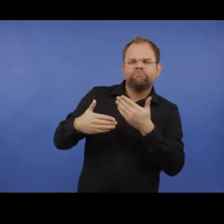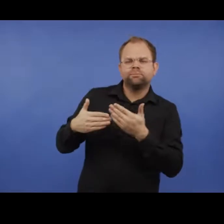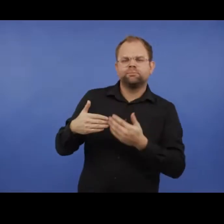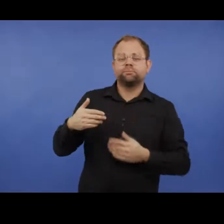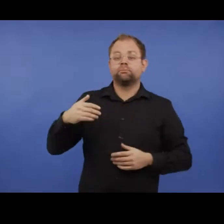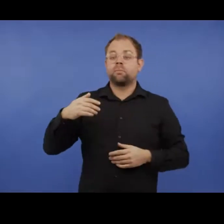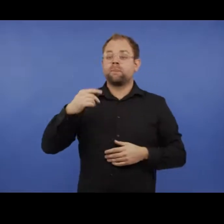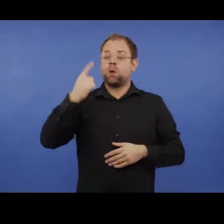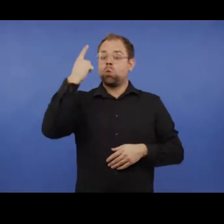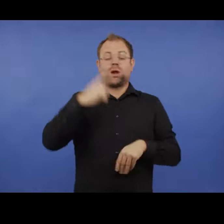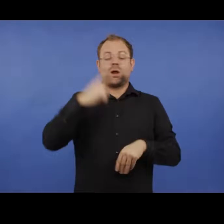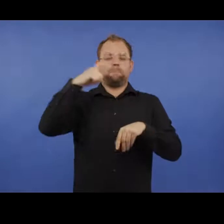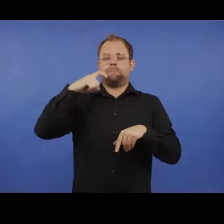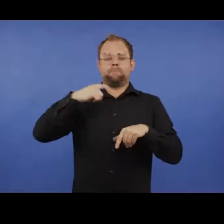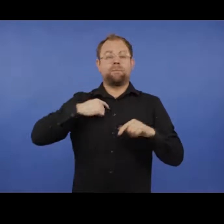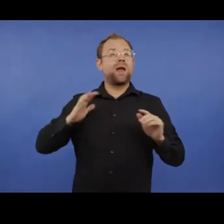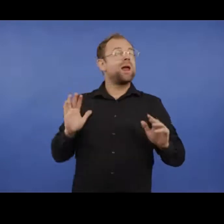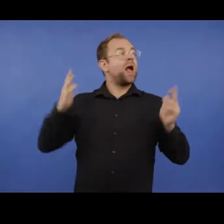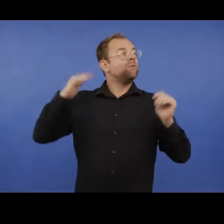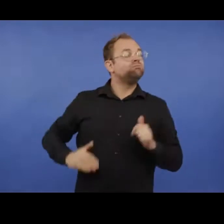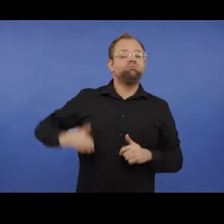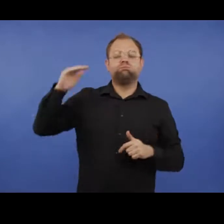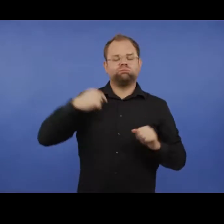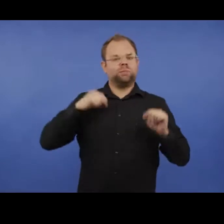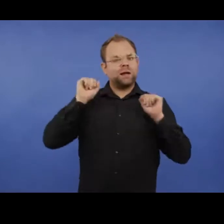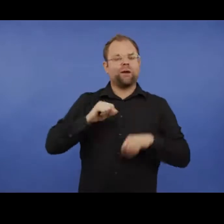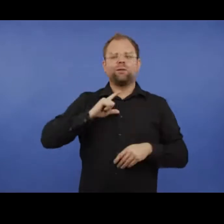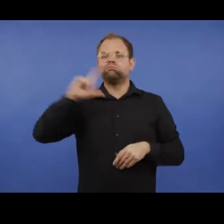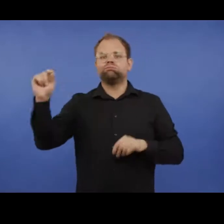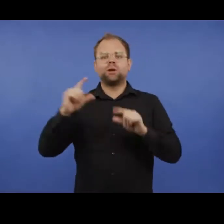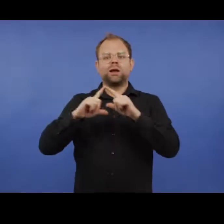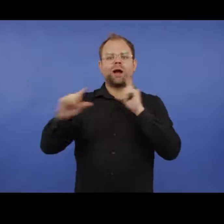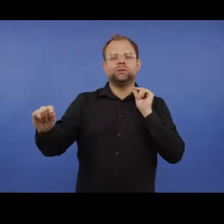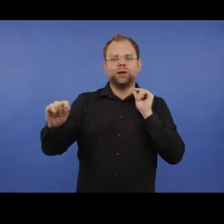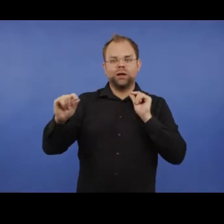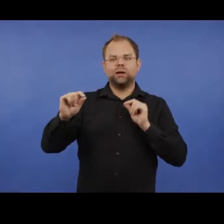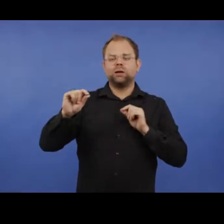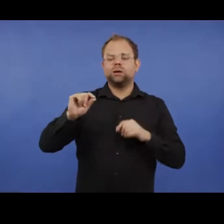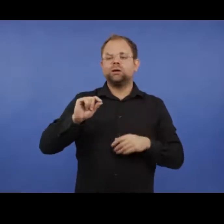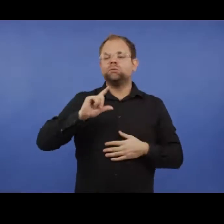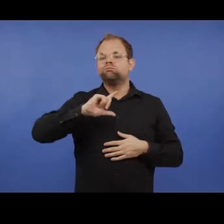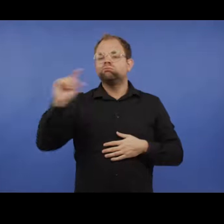on, especially against the protests, the peaceful protests starting since 2014.